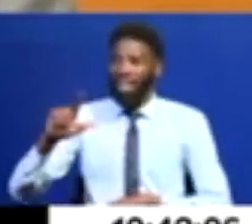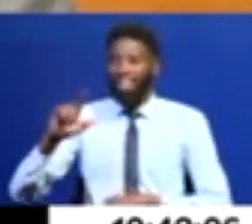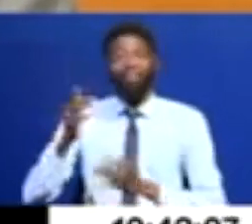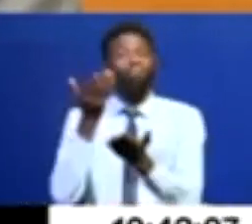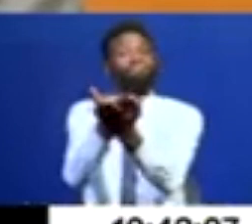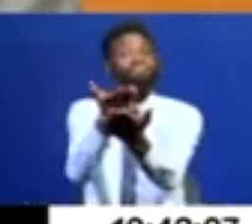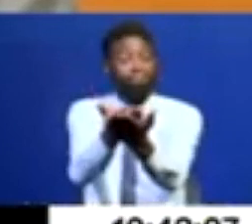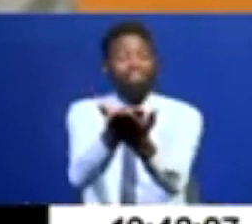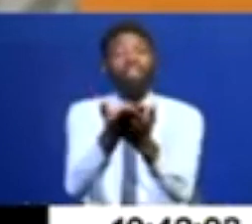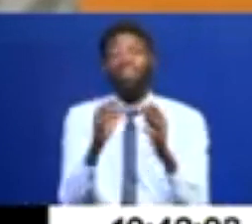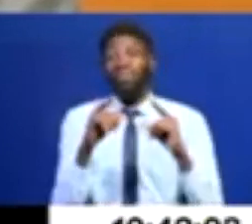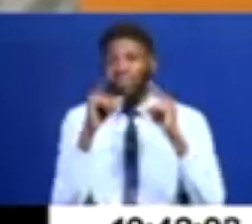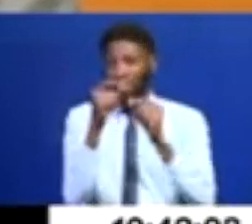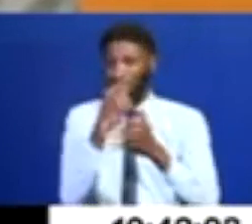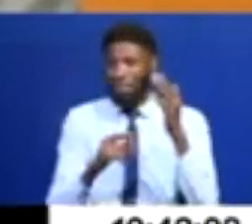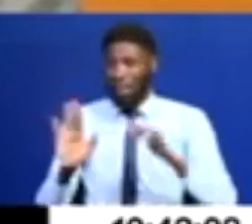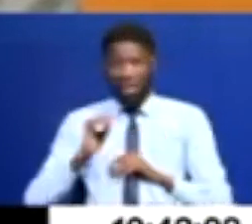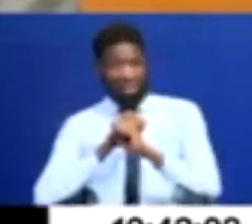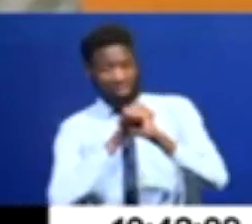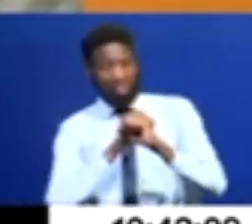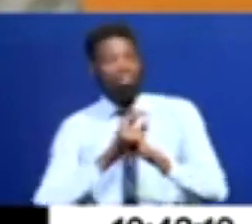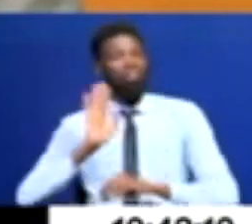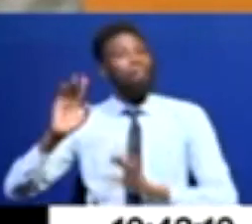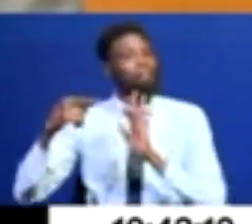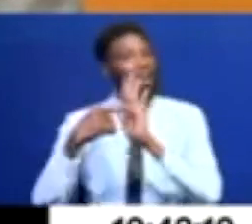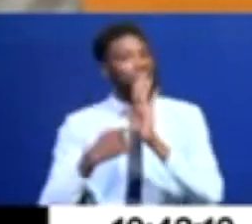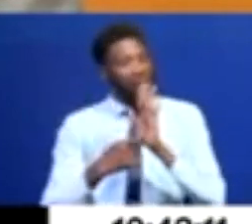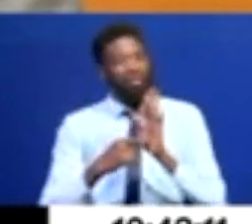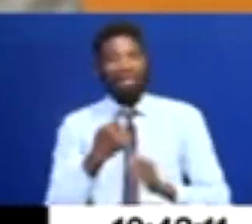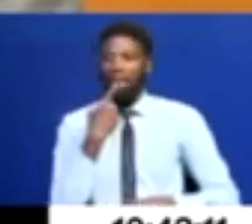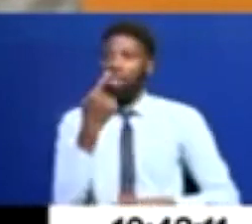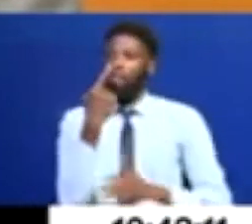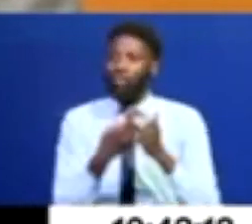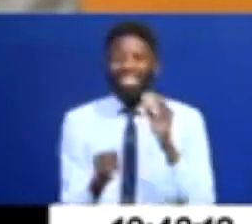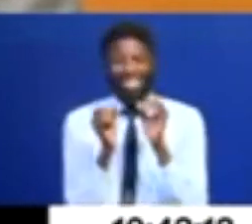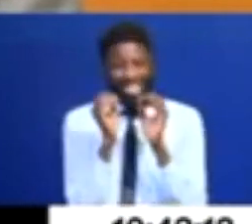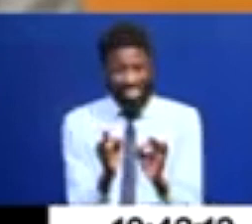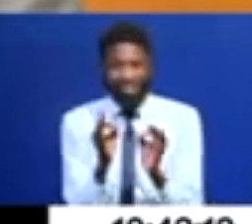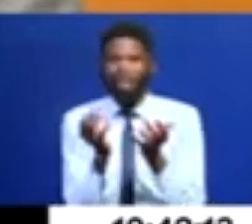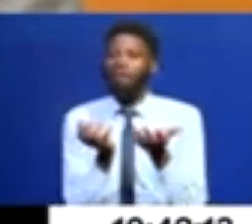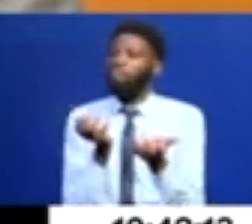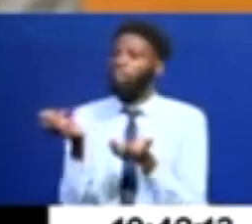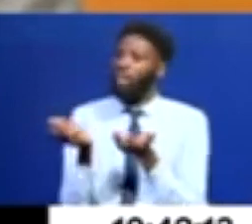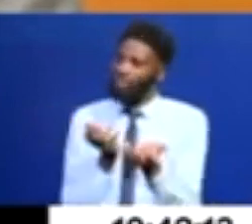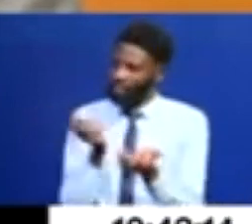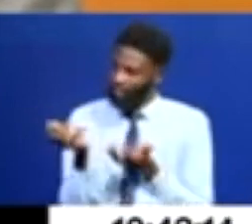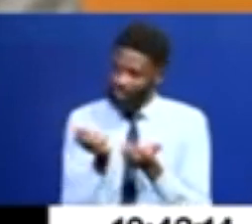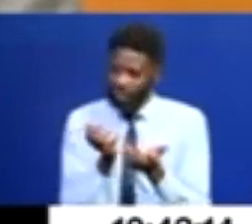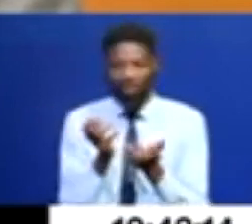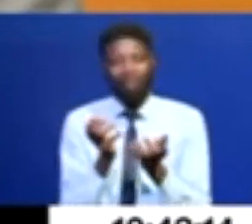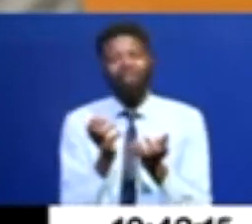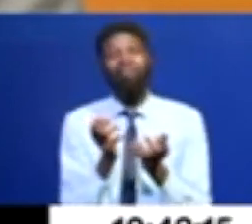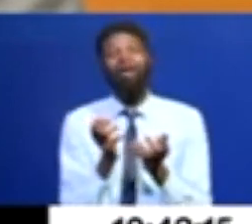actually saying, in their defense to the same, they're saying that if a business has suffered a